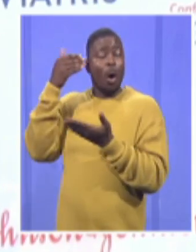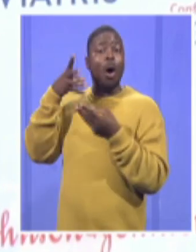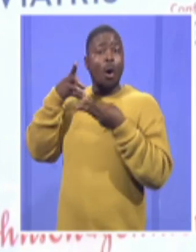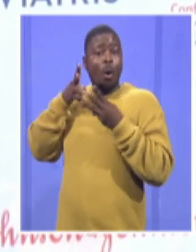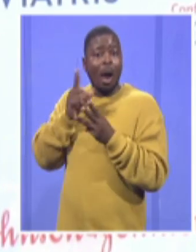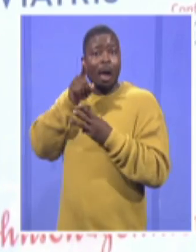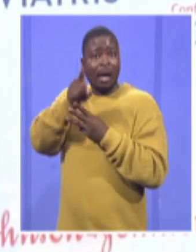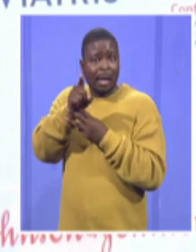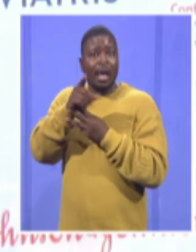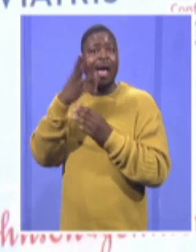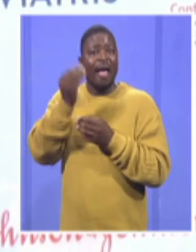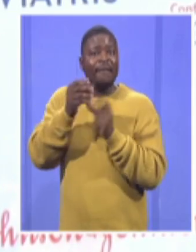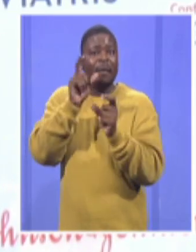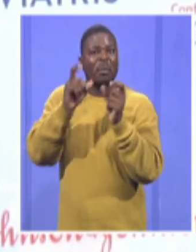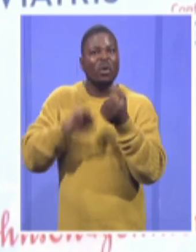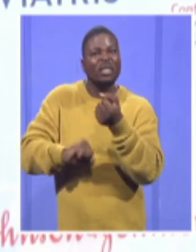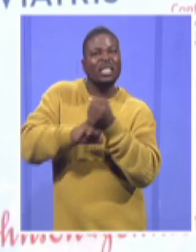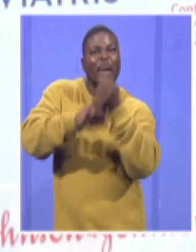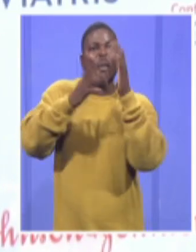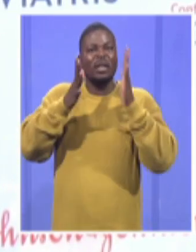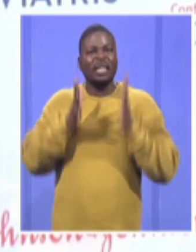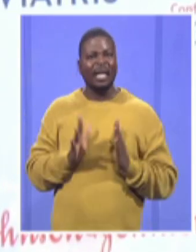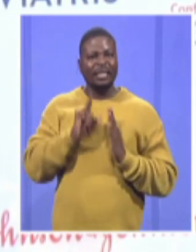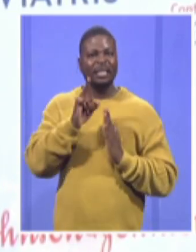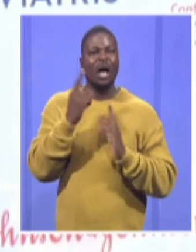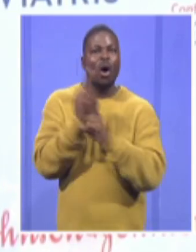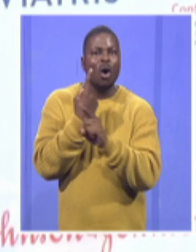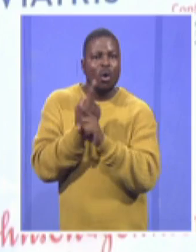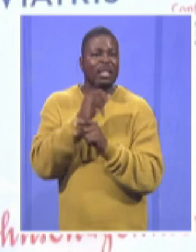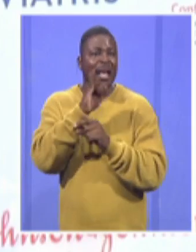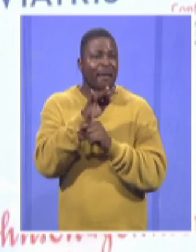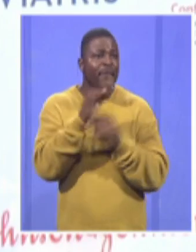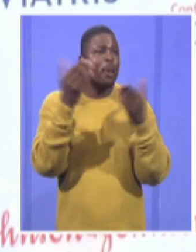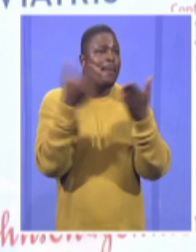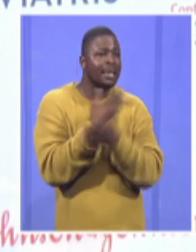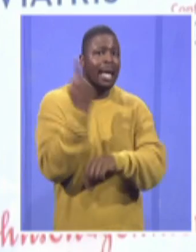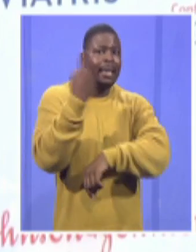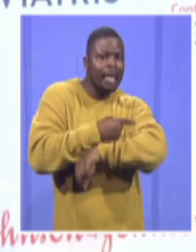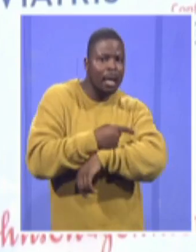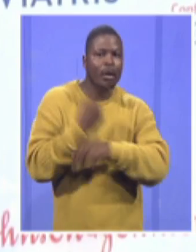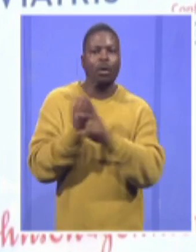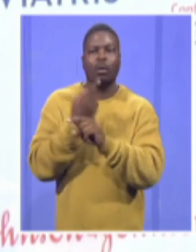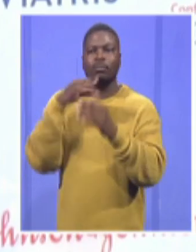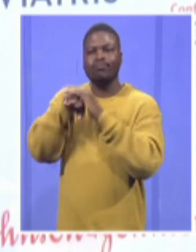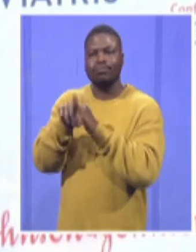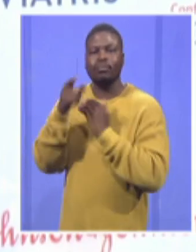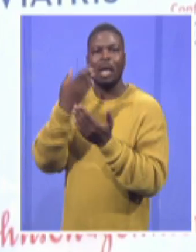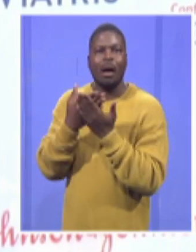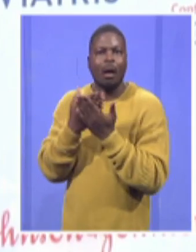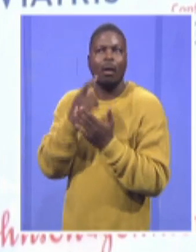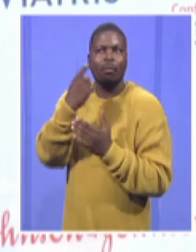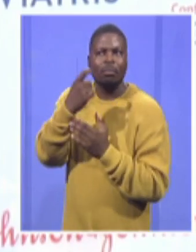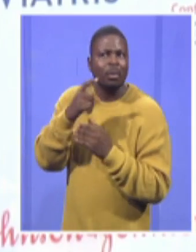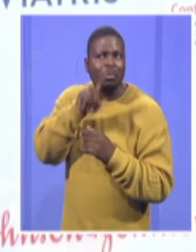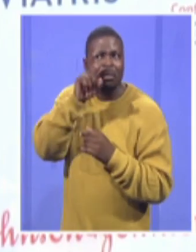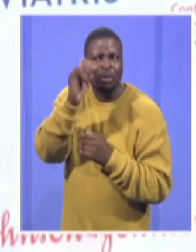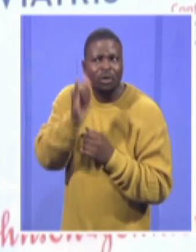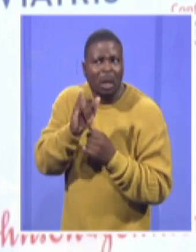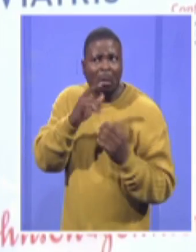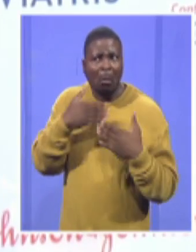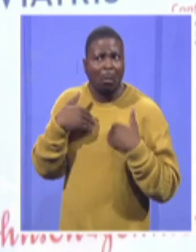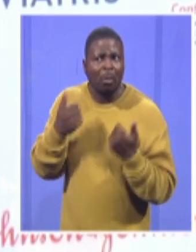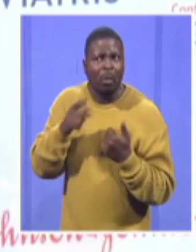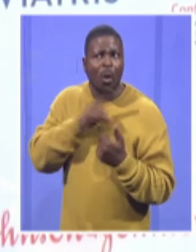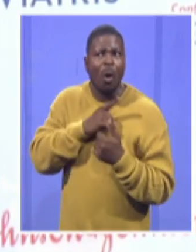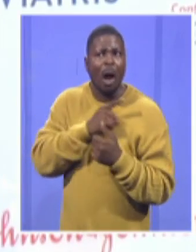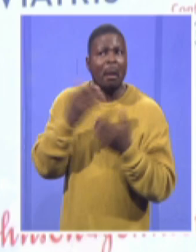makes a difference in getting patients not only to test, but to adhere to regimens. So lots of, different voices. I think it's going to be a